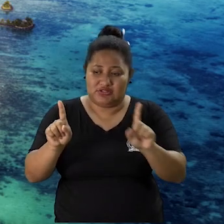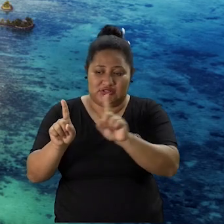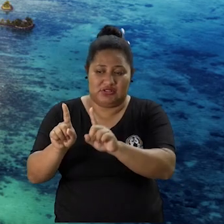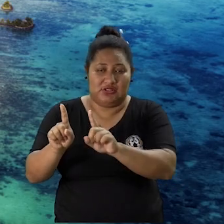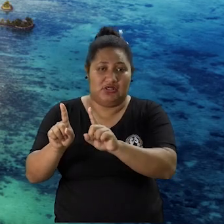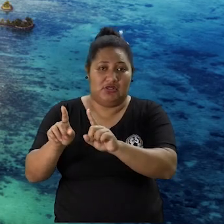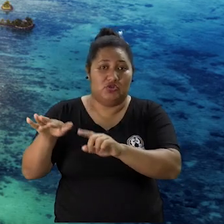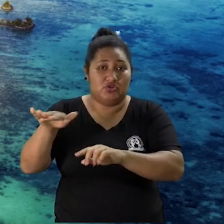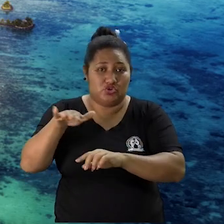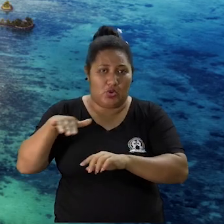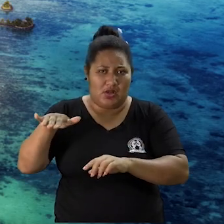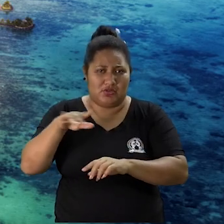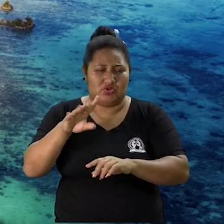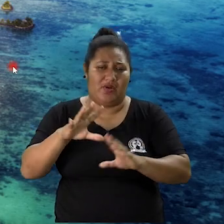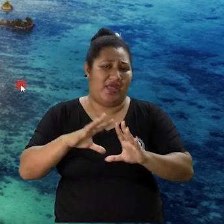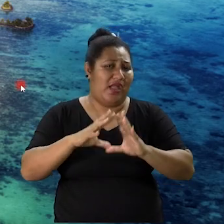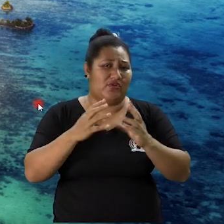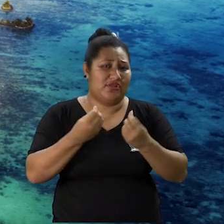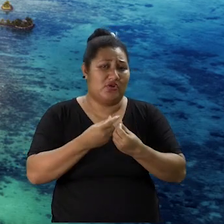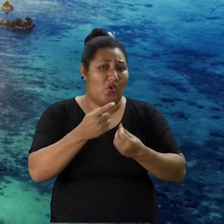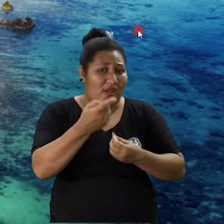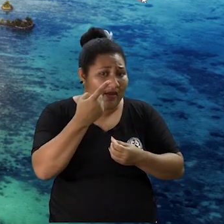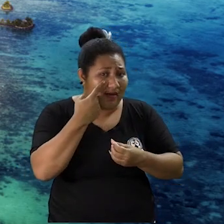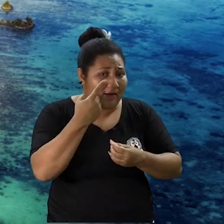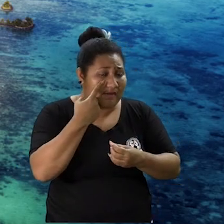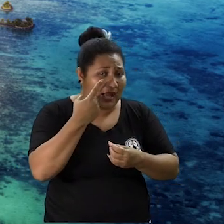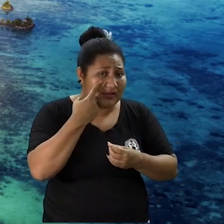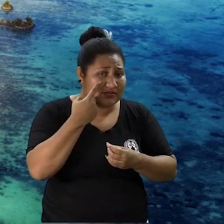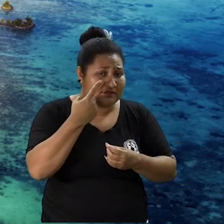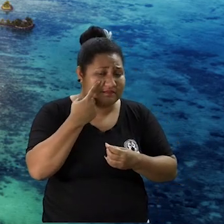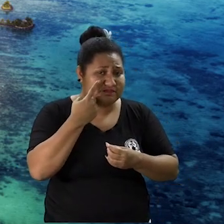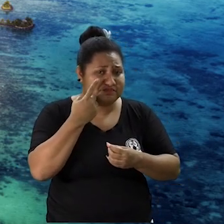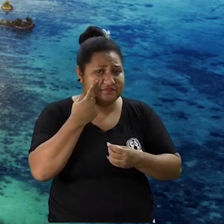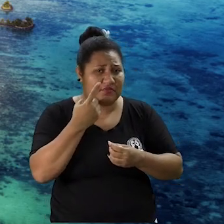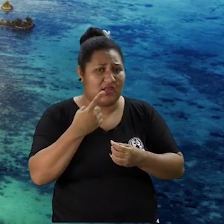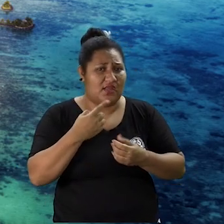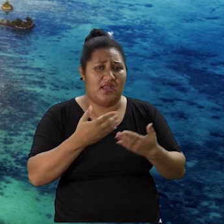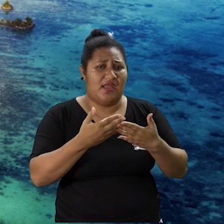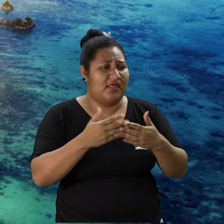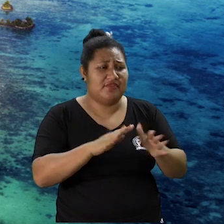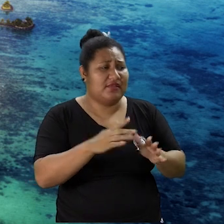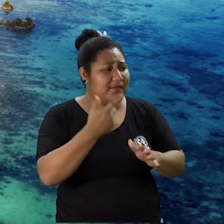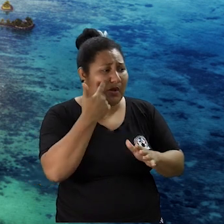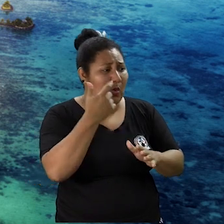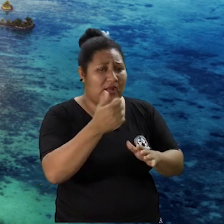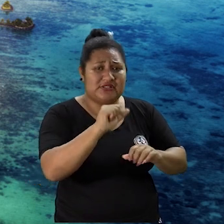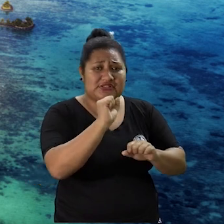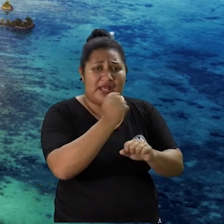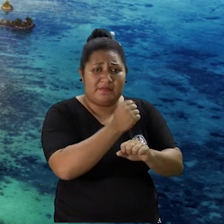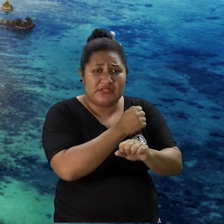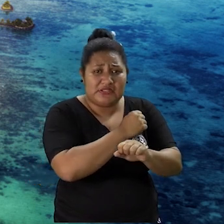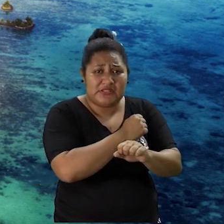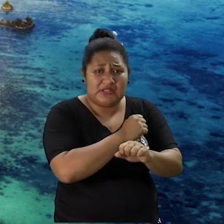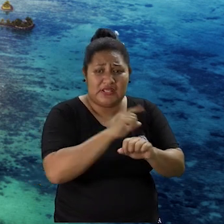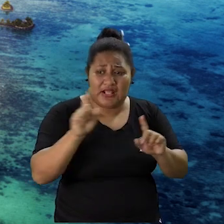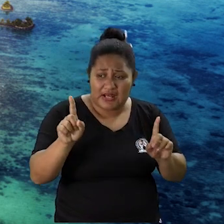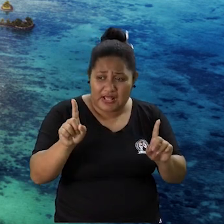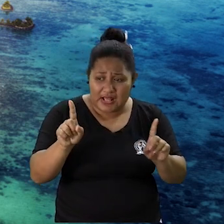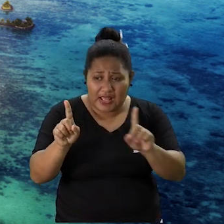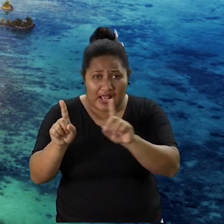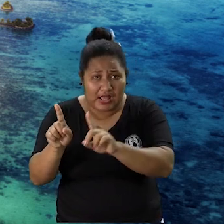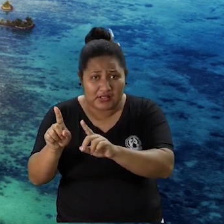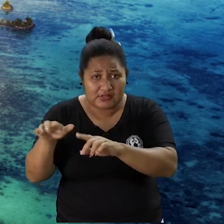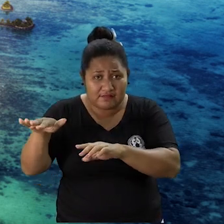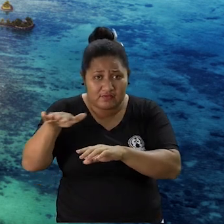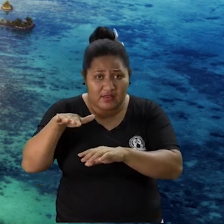lono winga vai, o mea umai tau te wai tau tamaiti o mea umai maua i le o ngā Sami, e lata mai le whongai